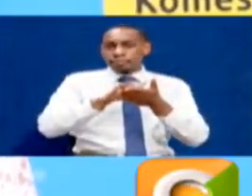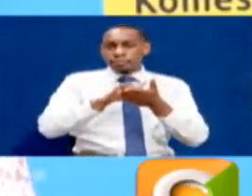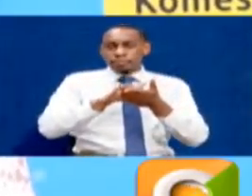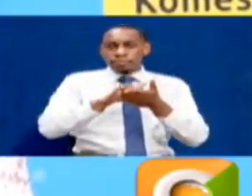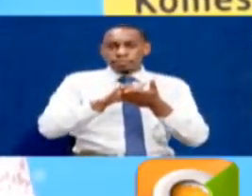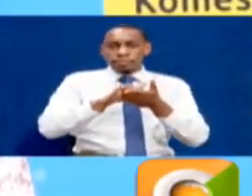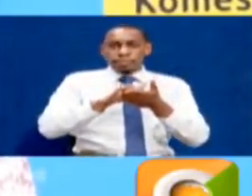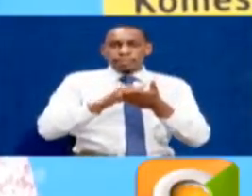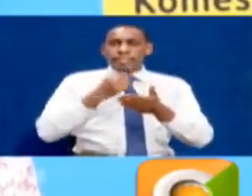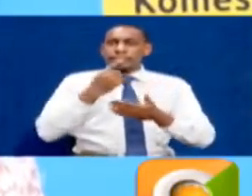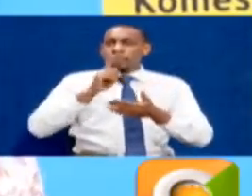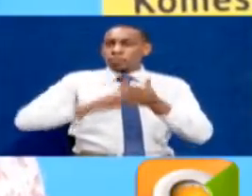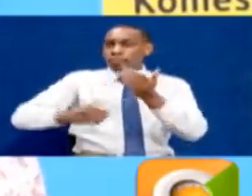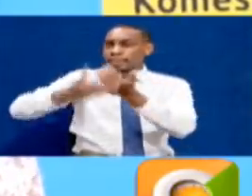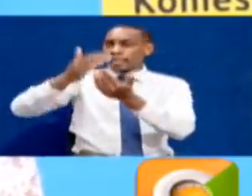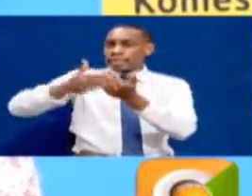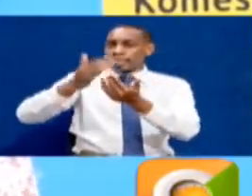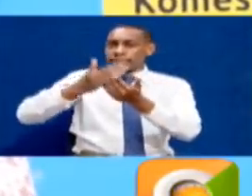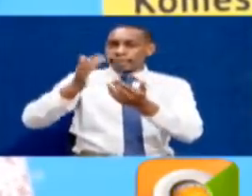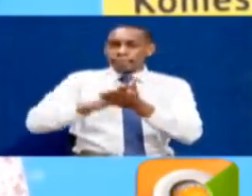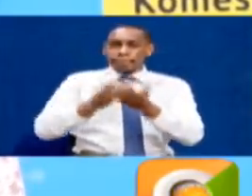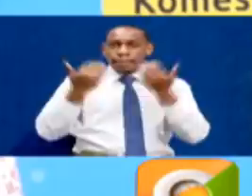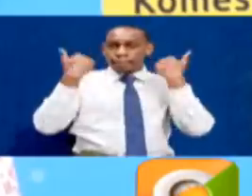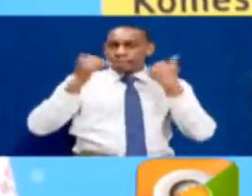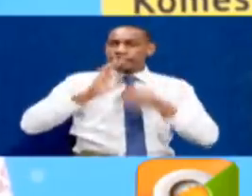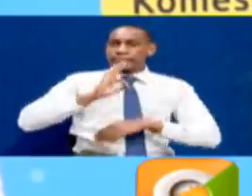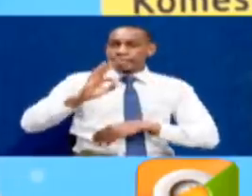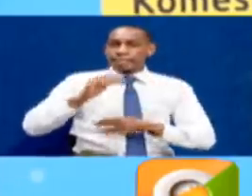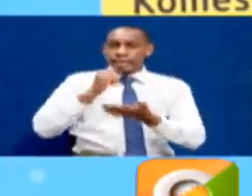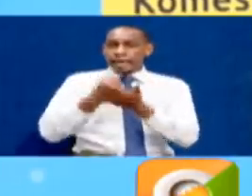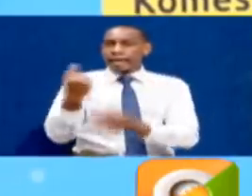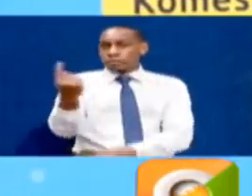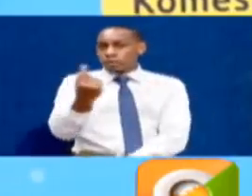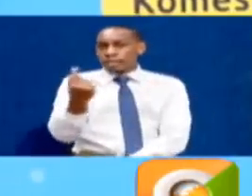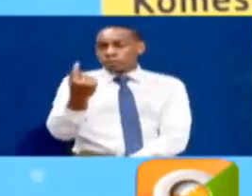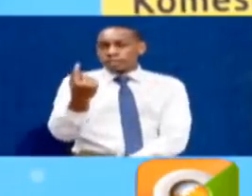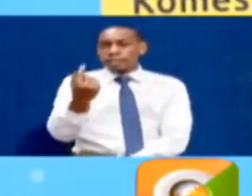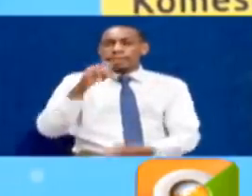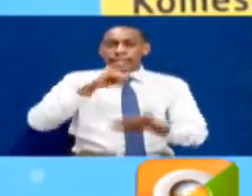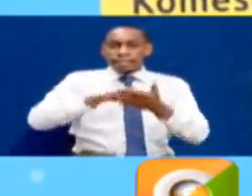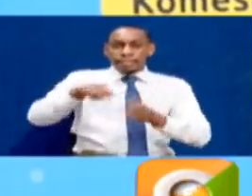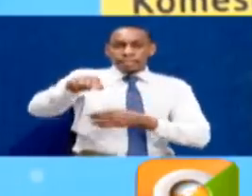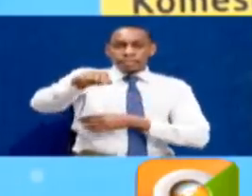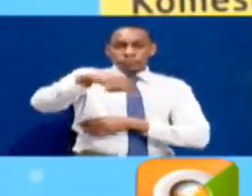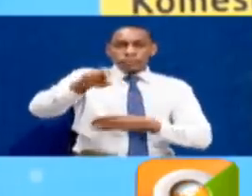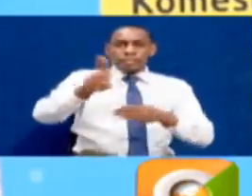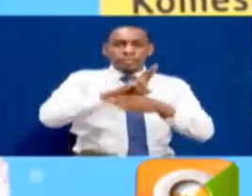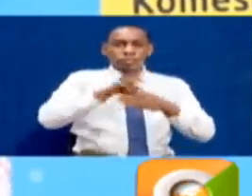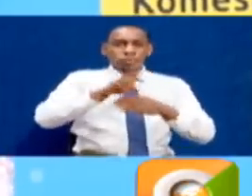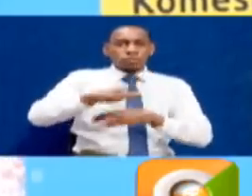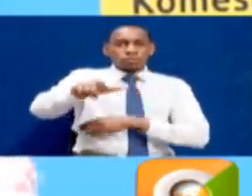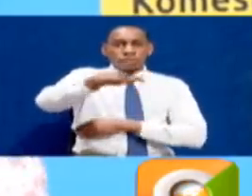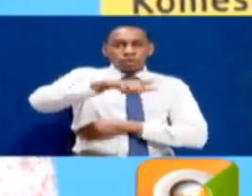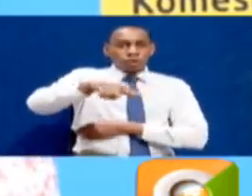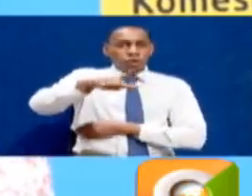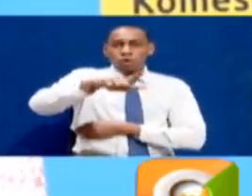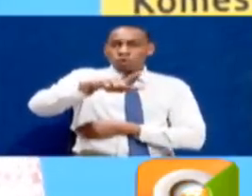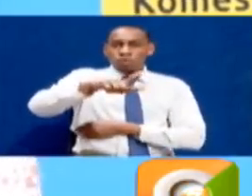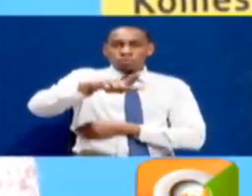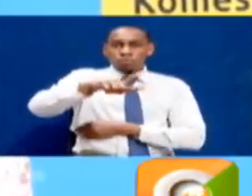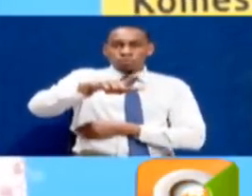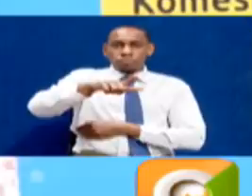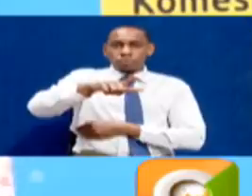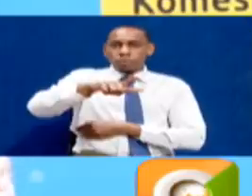are not talking about treatment beds as such, the 300 is isolation, that we use a local